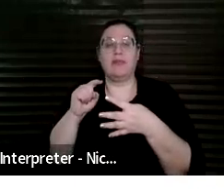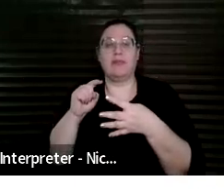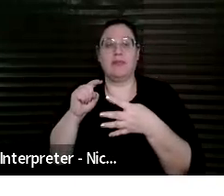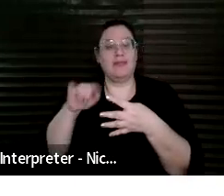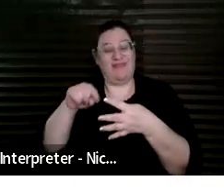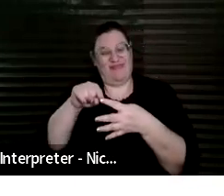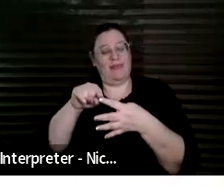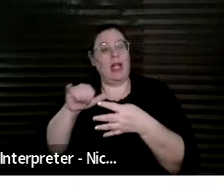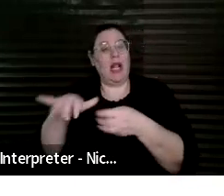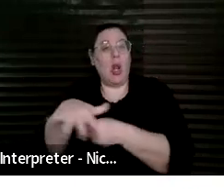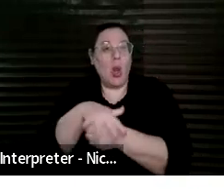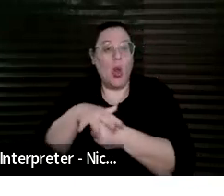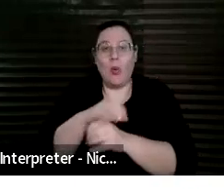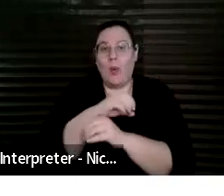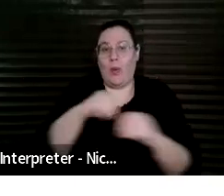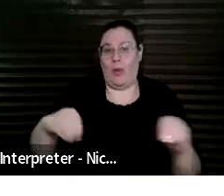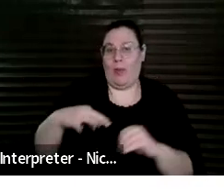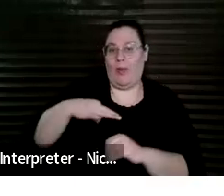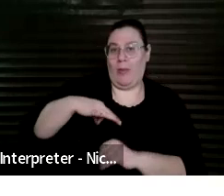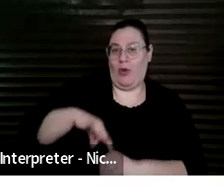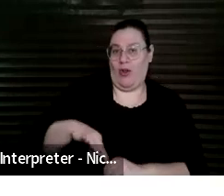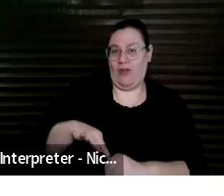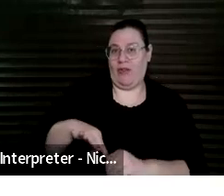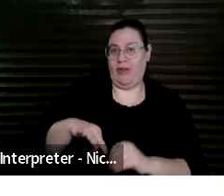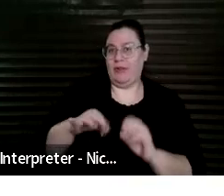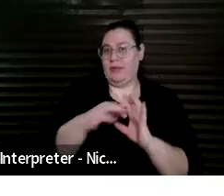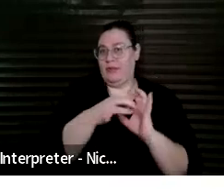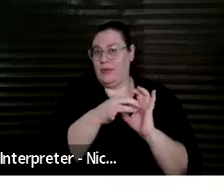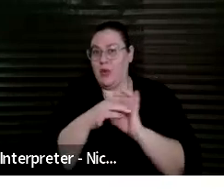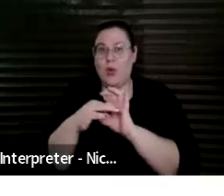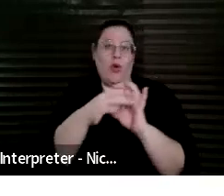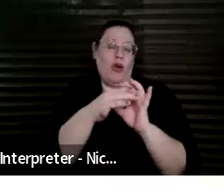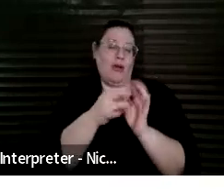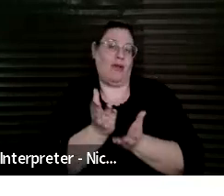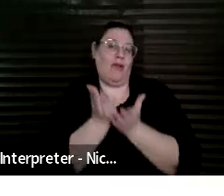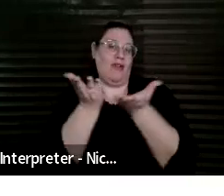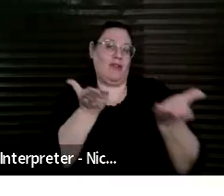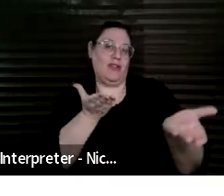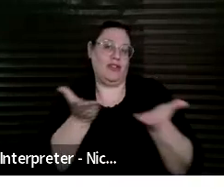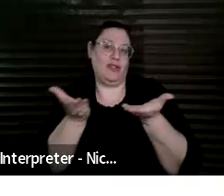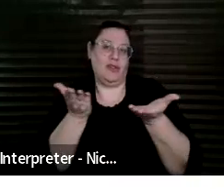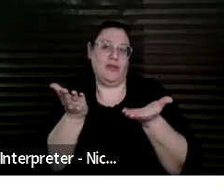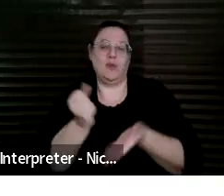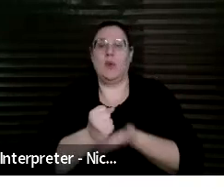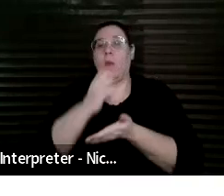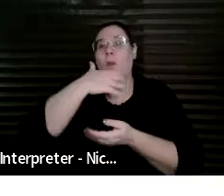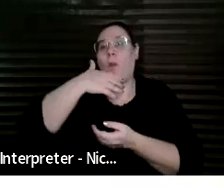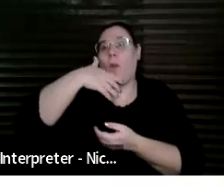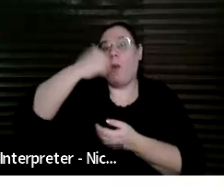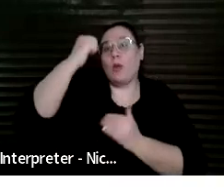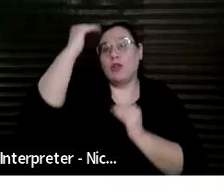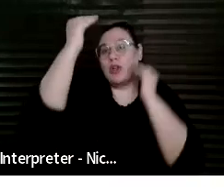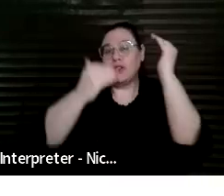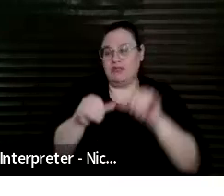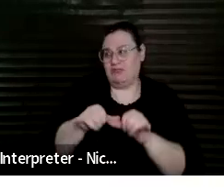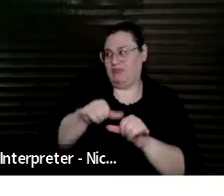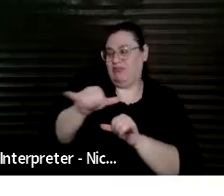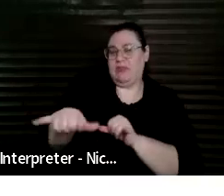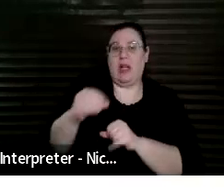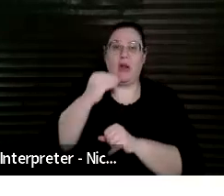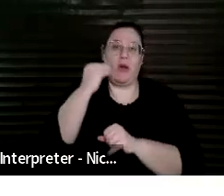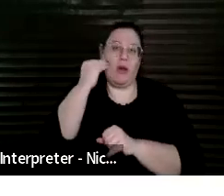that coordinate and offer services to help older adults remain in their homes if that is their